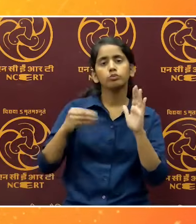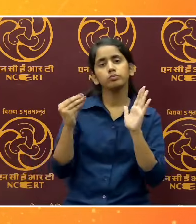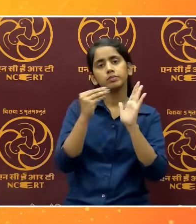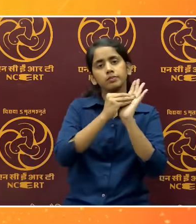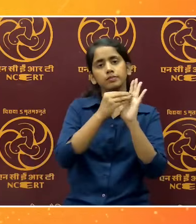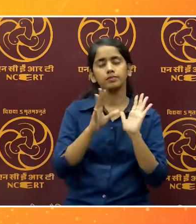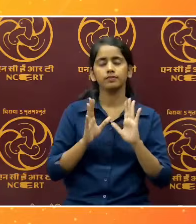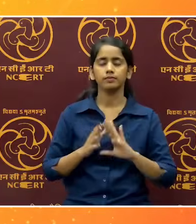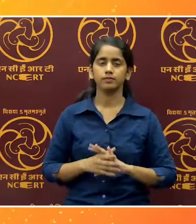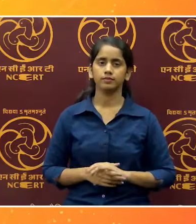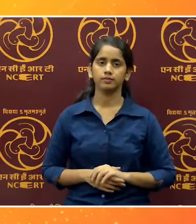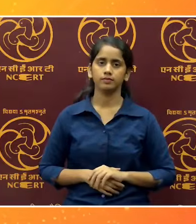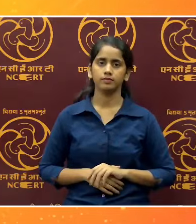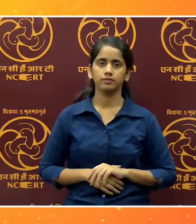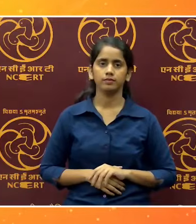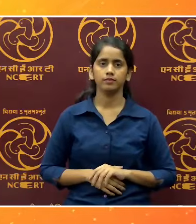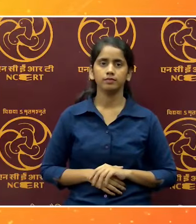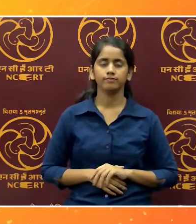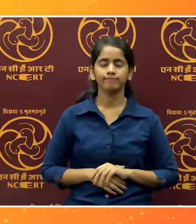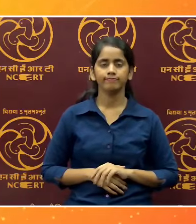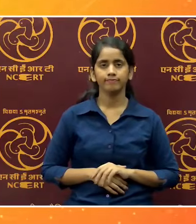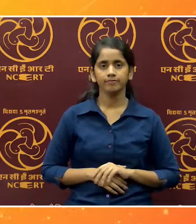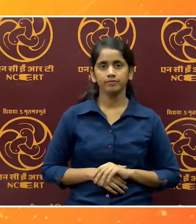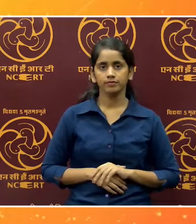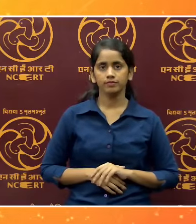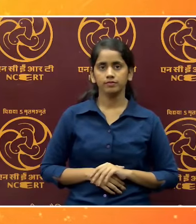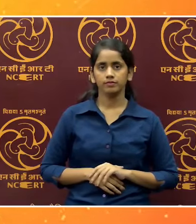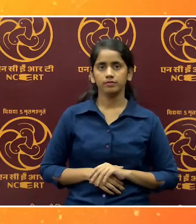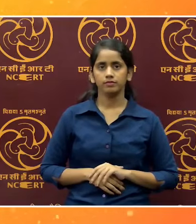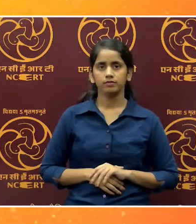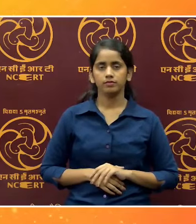fill and choose the right option. Sure.